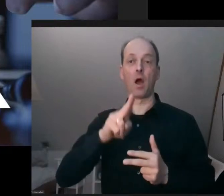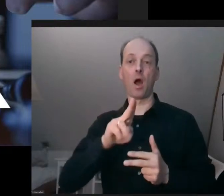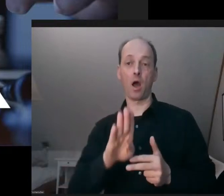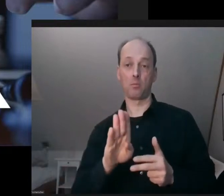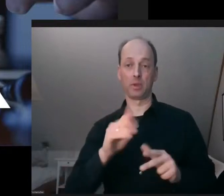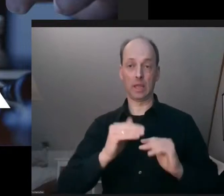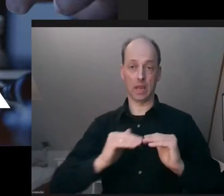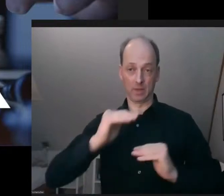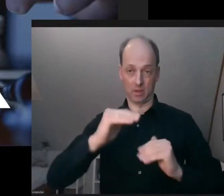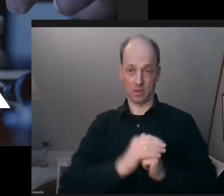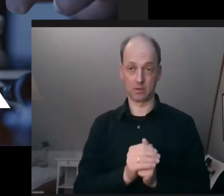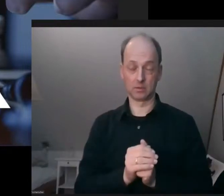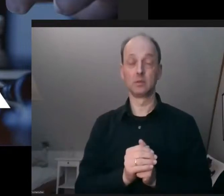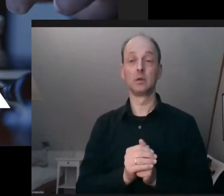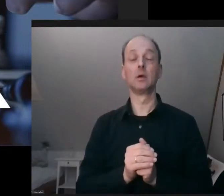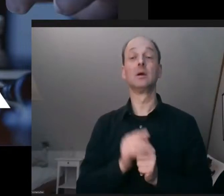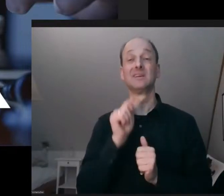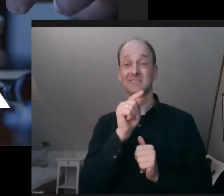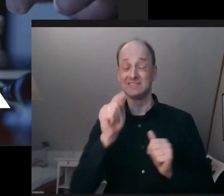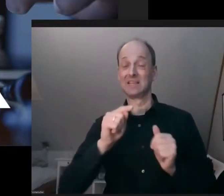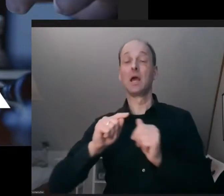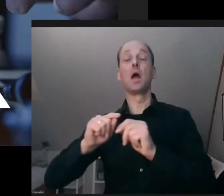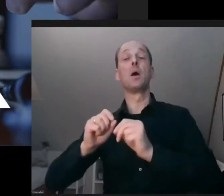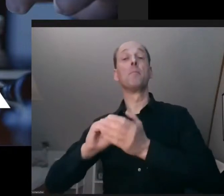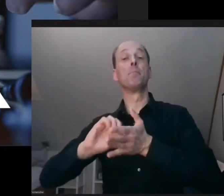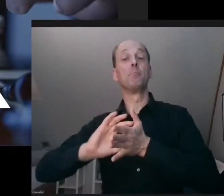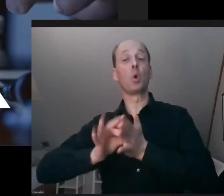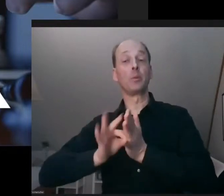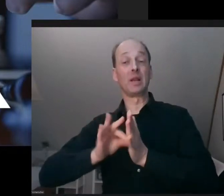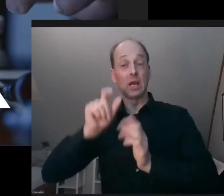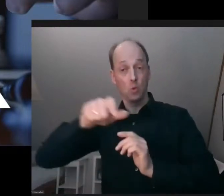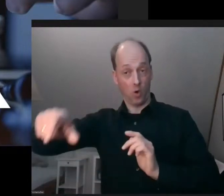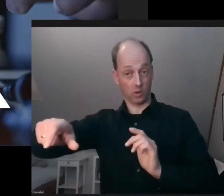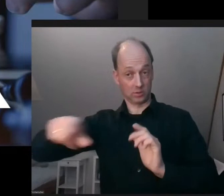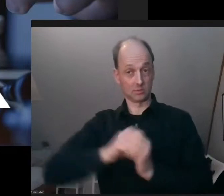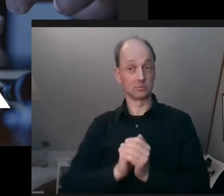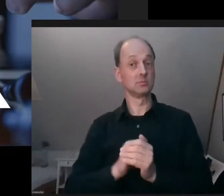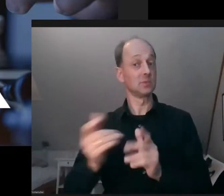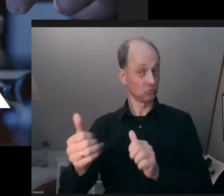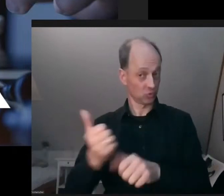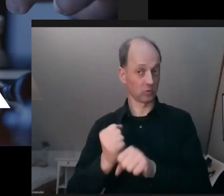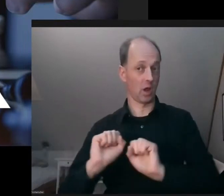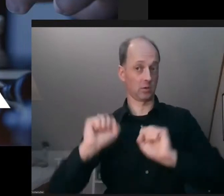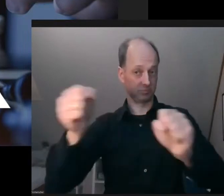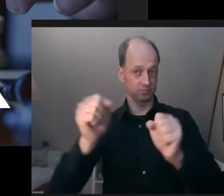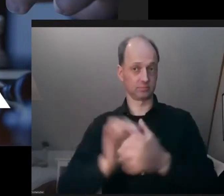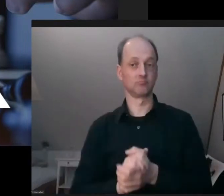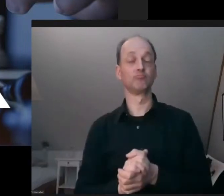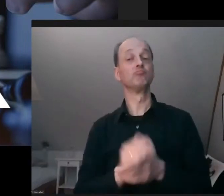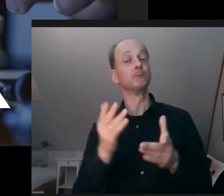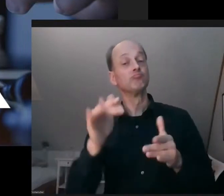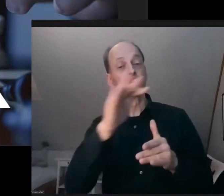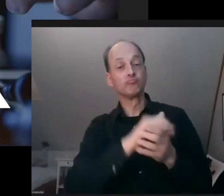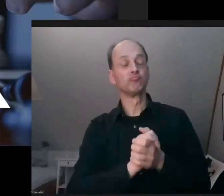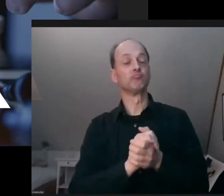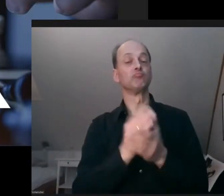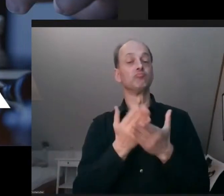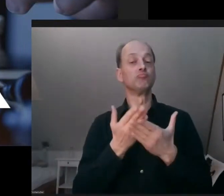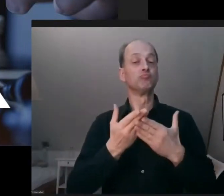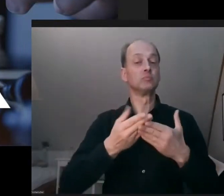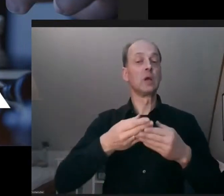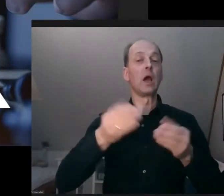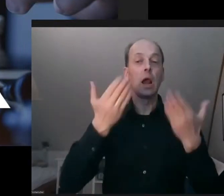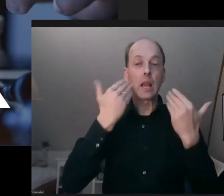hub level. All the multipliers are working here, obtaining the information at the hub level. And this can be